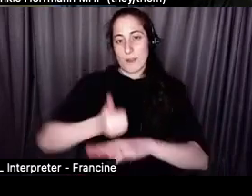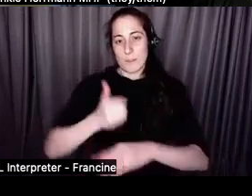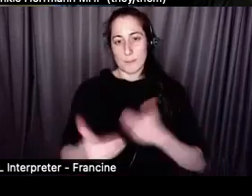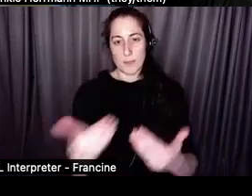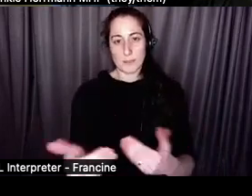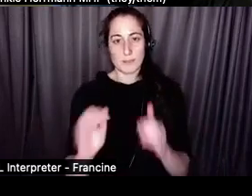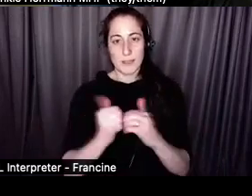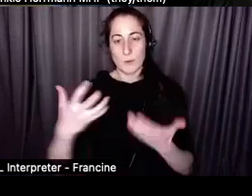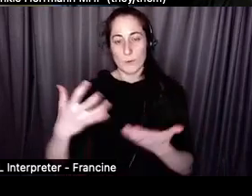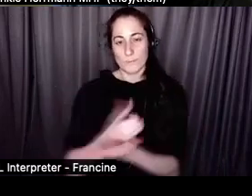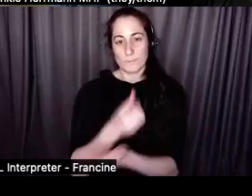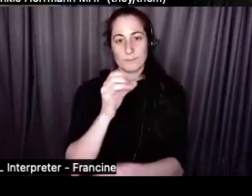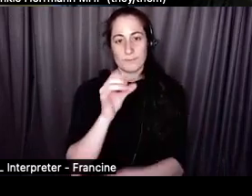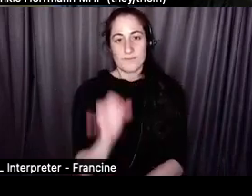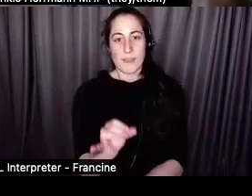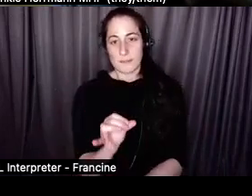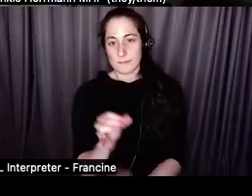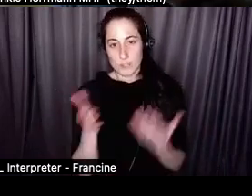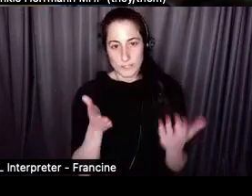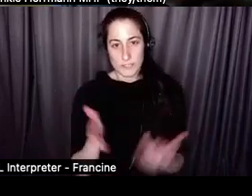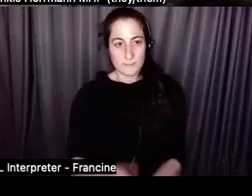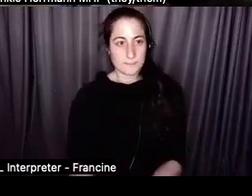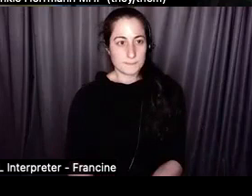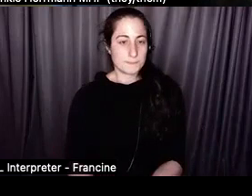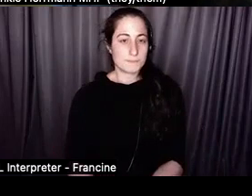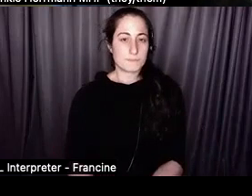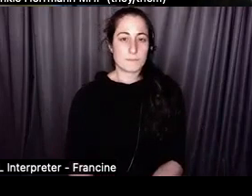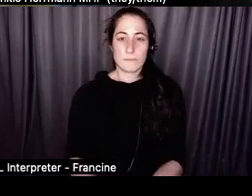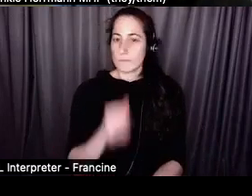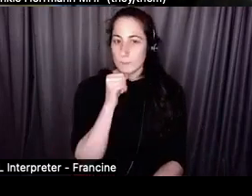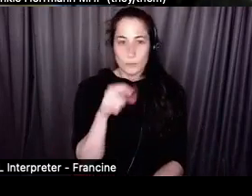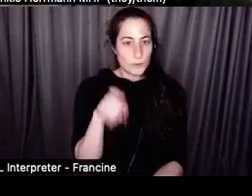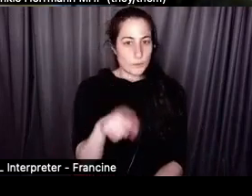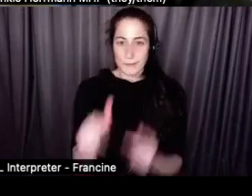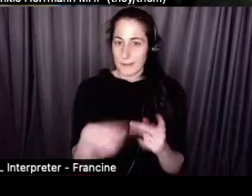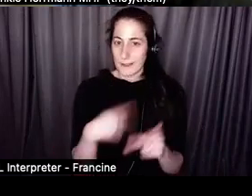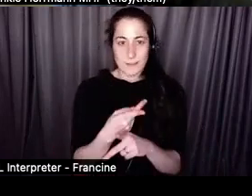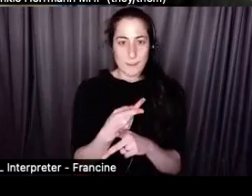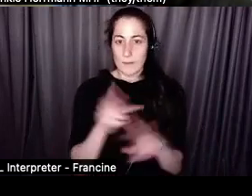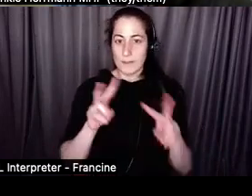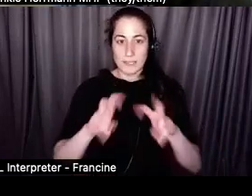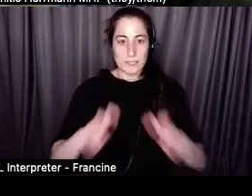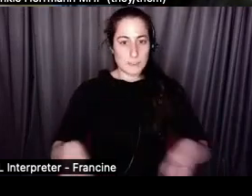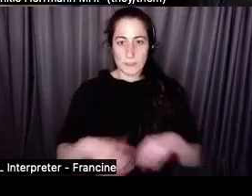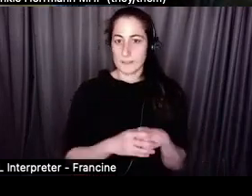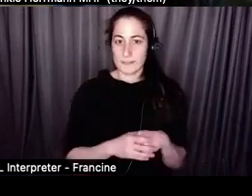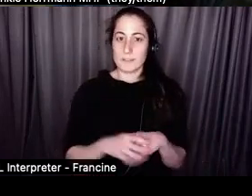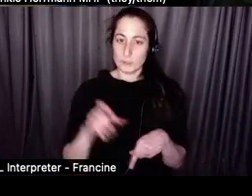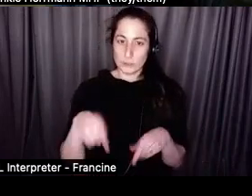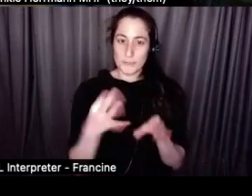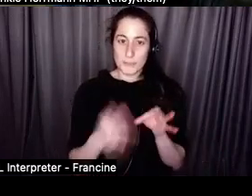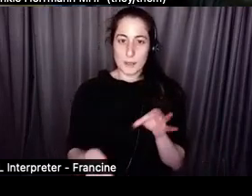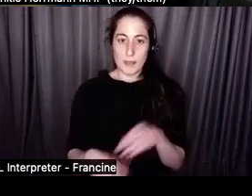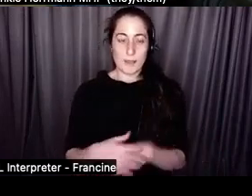how to get that service. You do not need any type of assessment form. It's meant to be very simple.